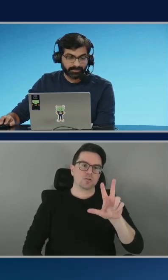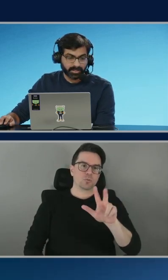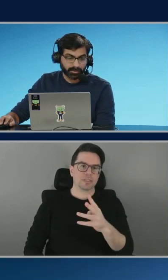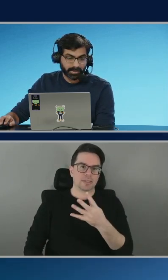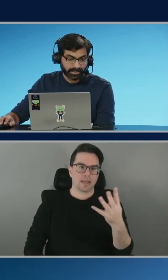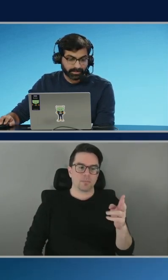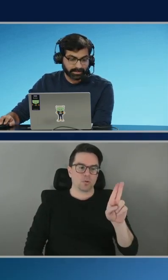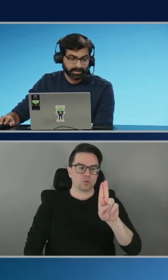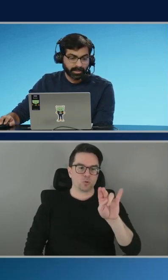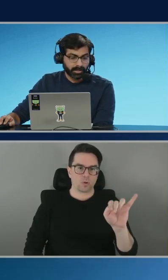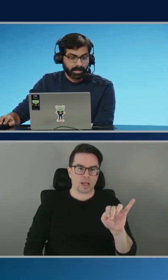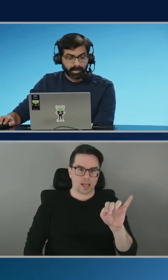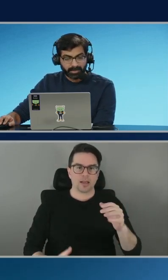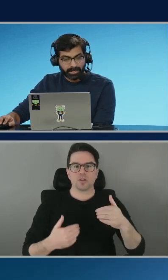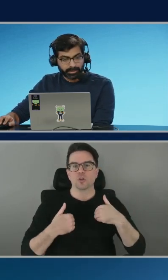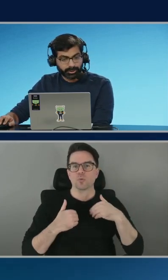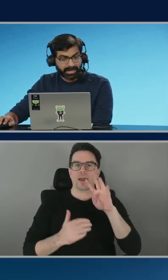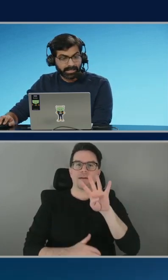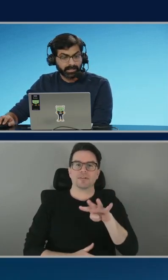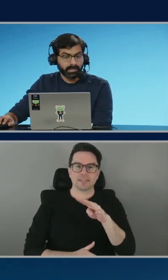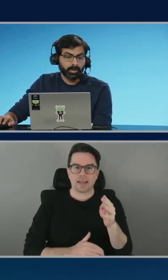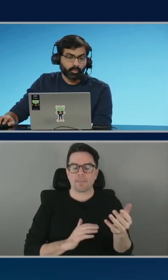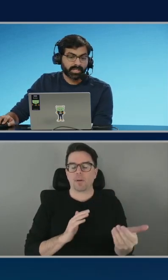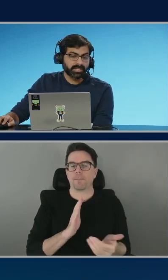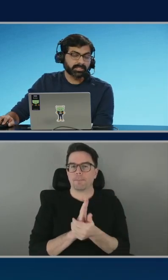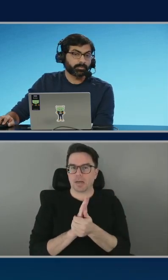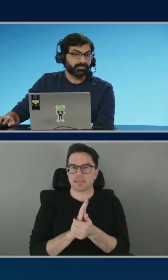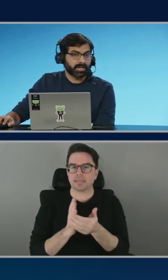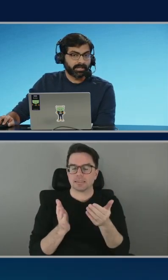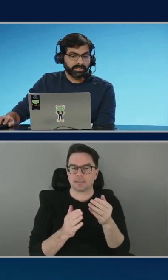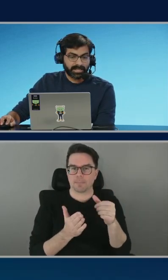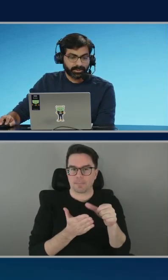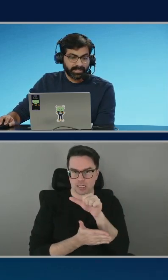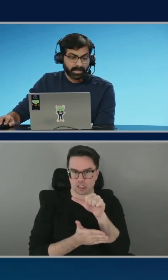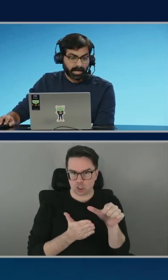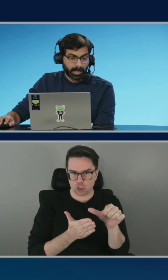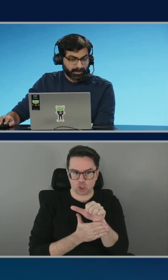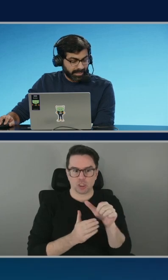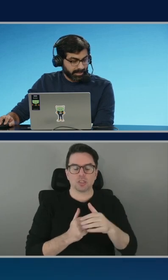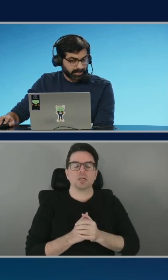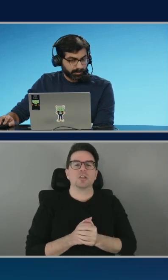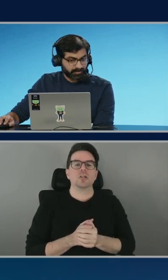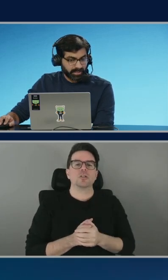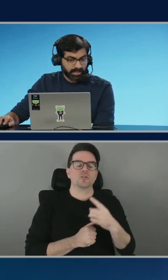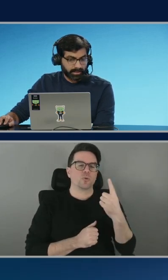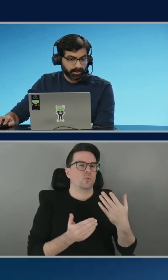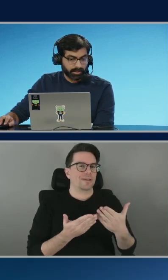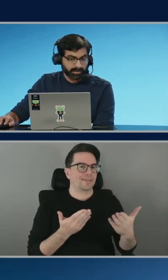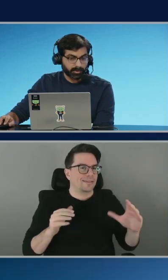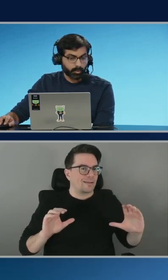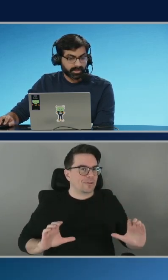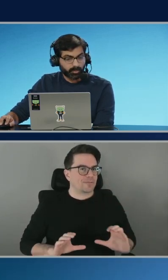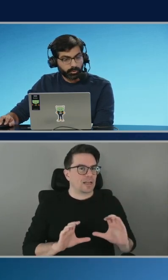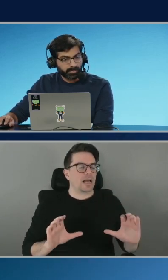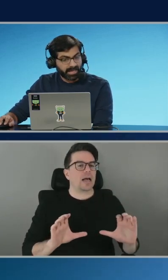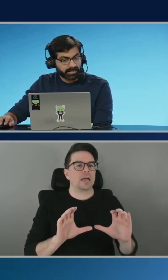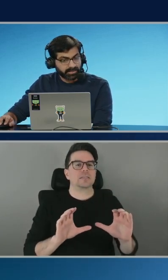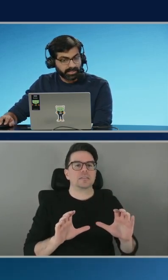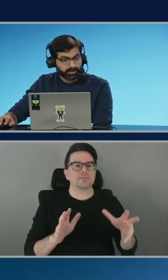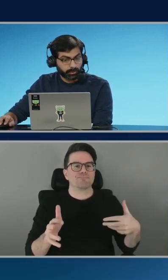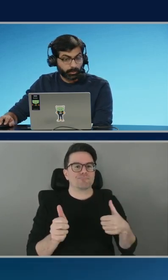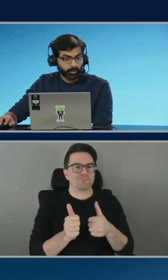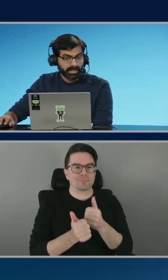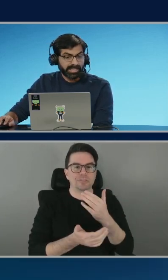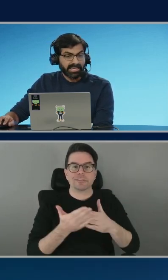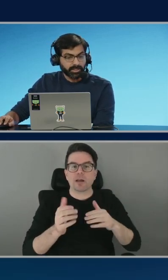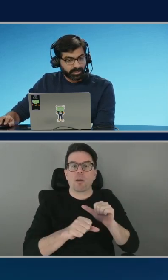where you have the table buckets page. And one of the things that we've done is actually updated some of the work that we're doing behind the